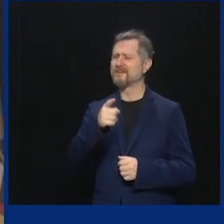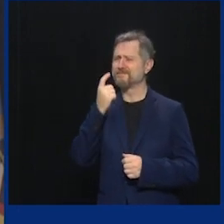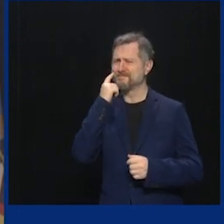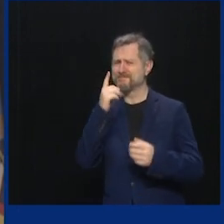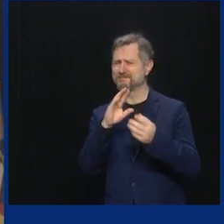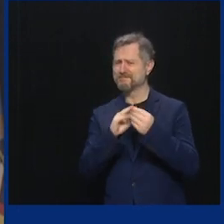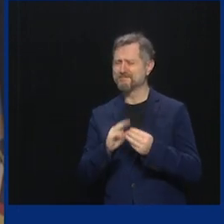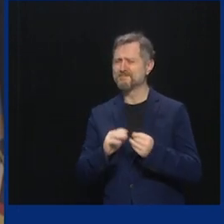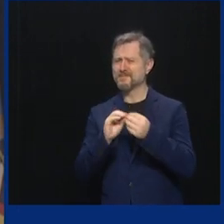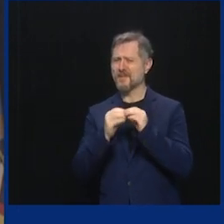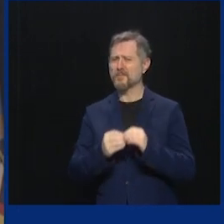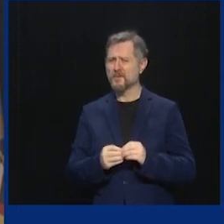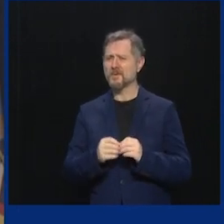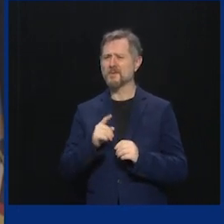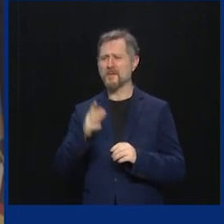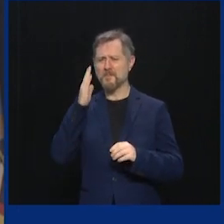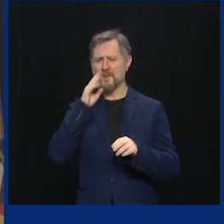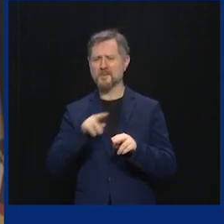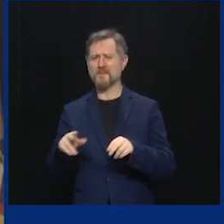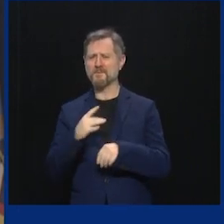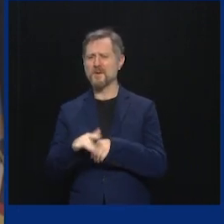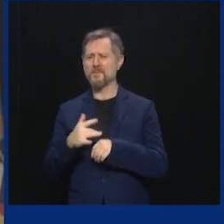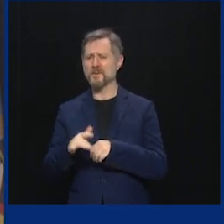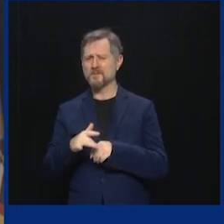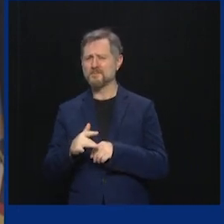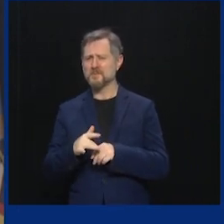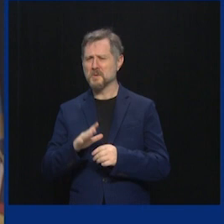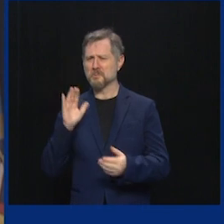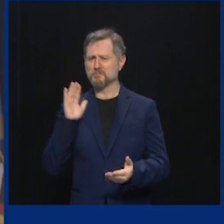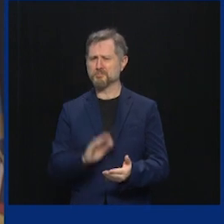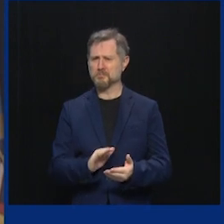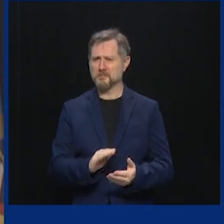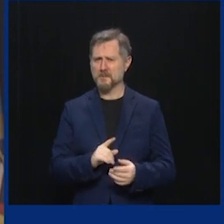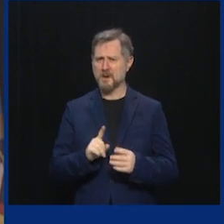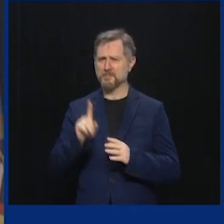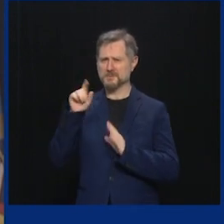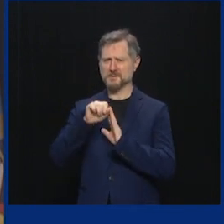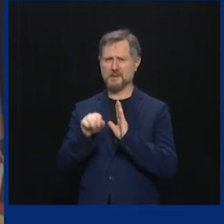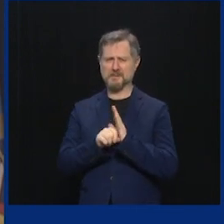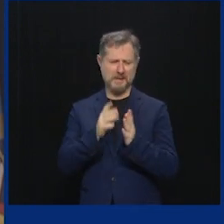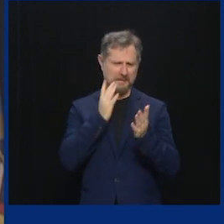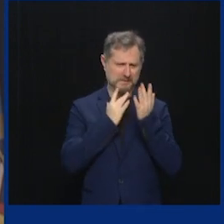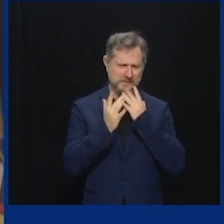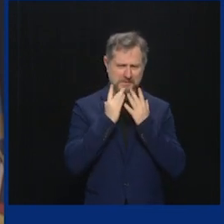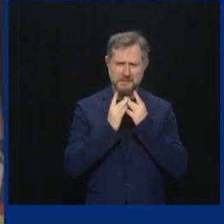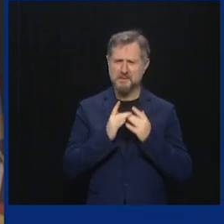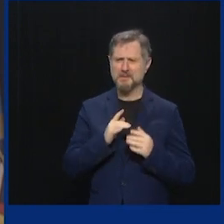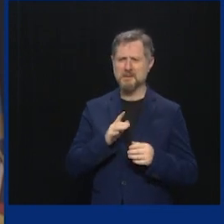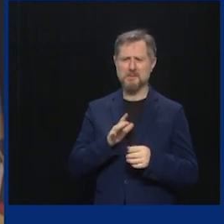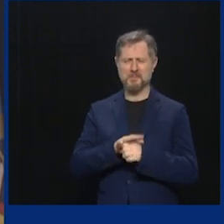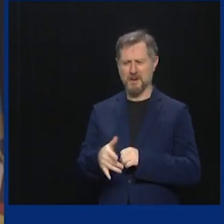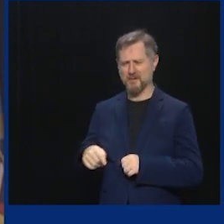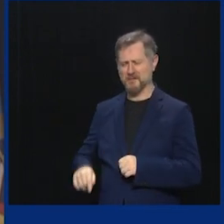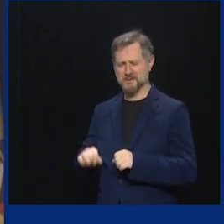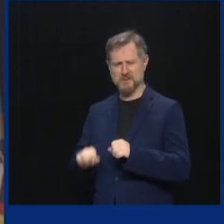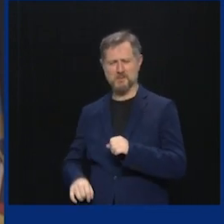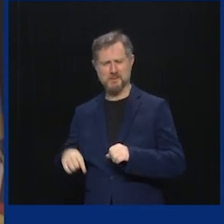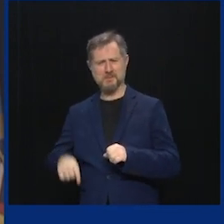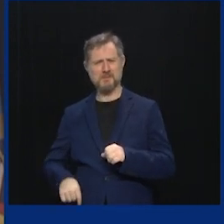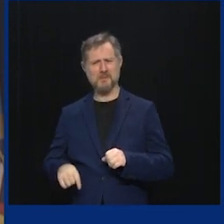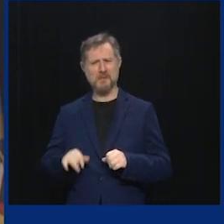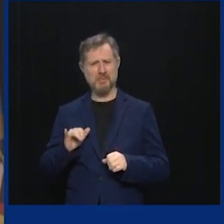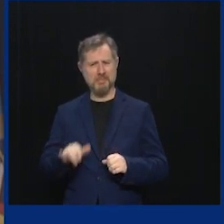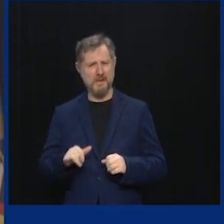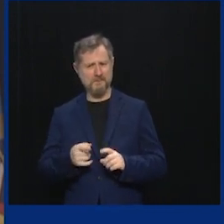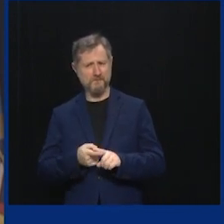reduction in bed capacity, particularly the disparity between upstate and downstate areas. How much of that, if any, do you attribute to